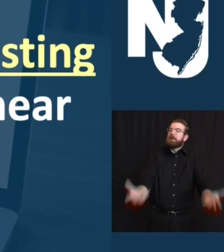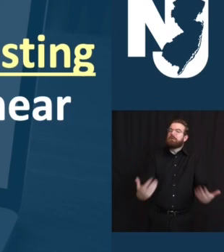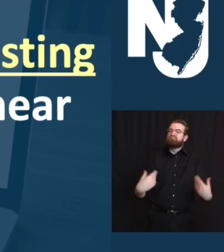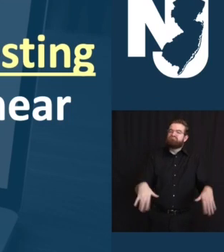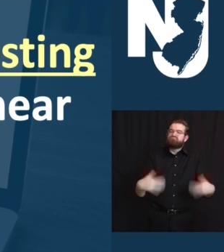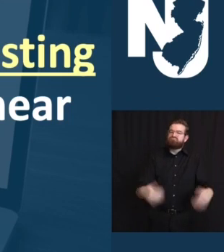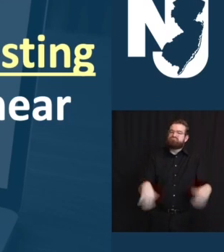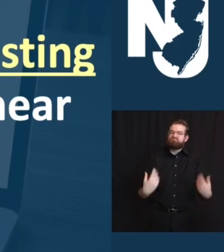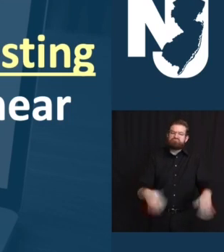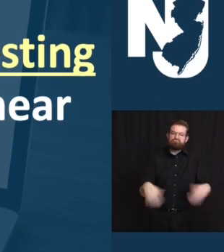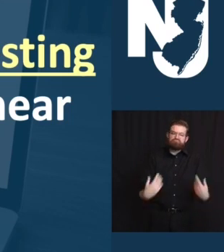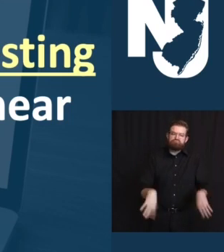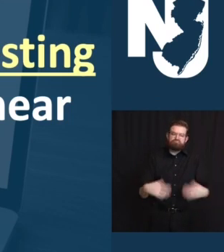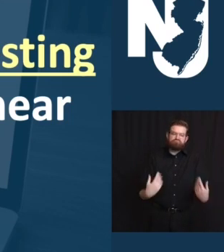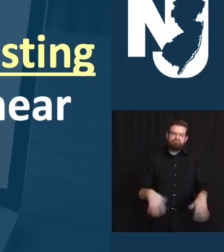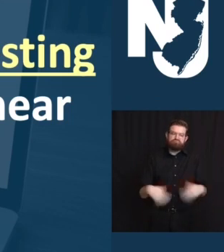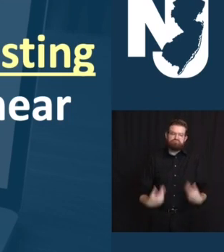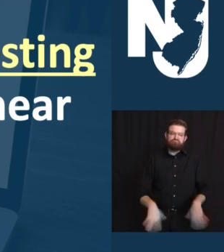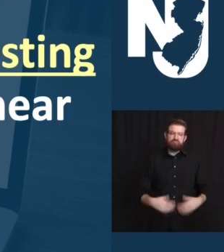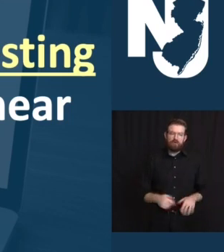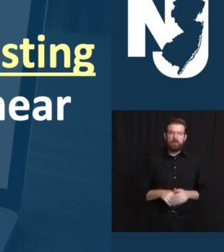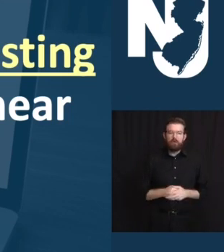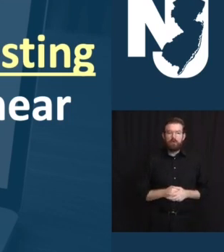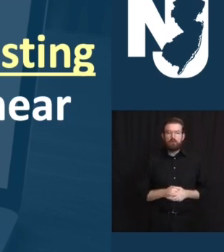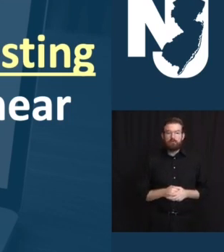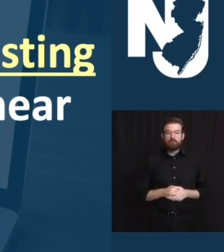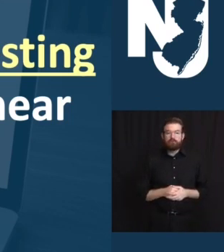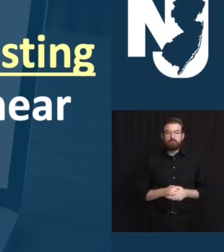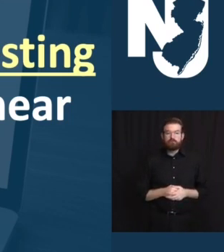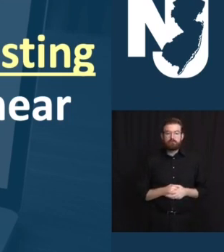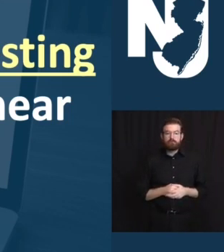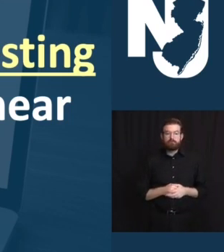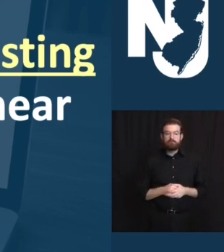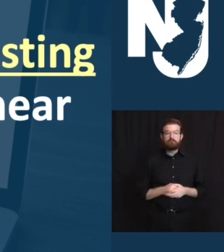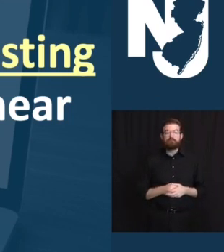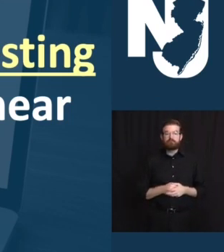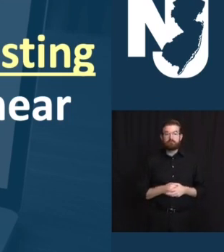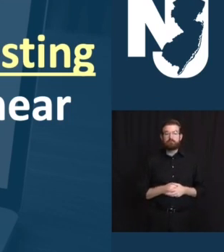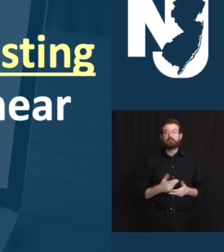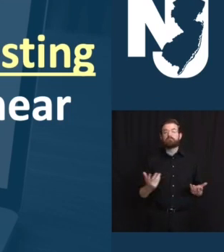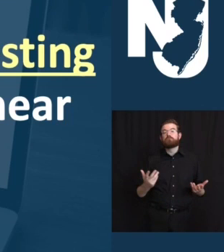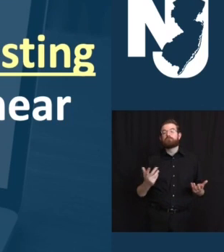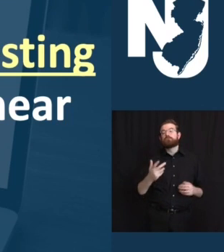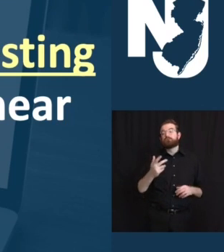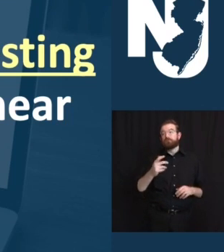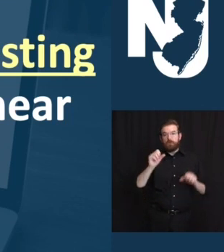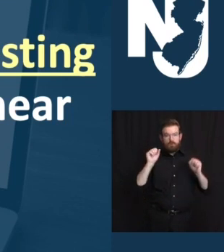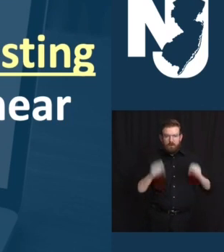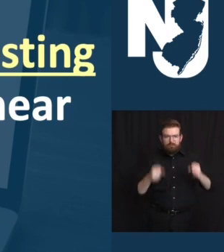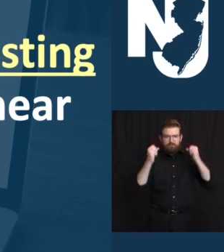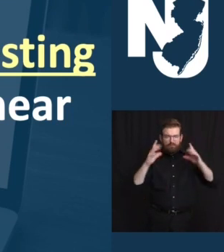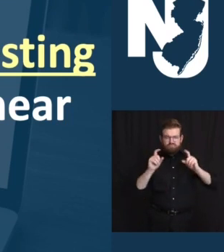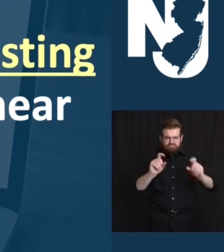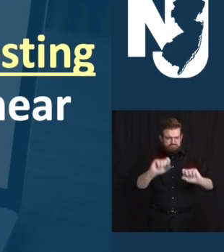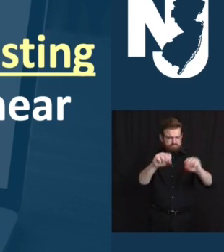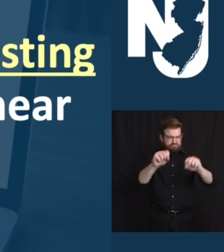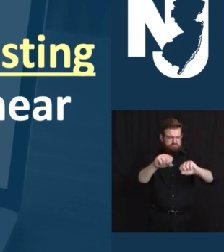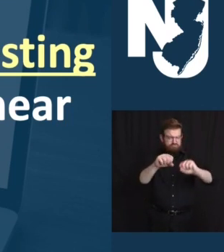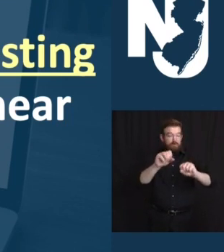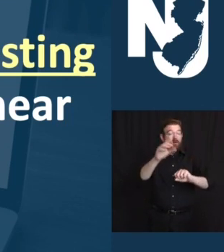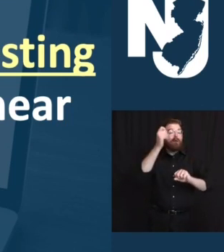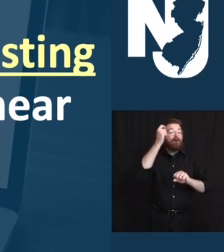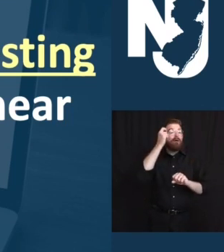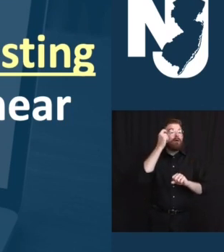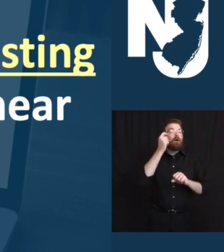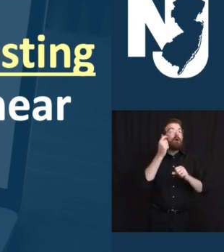itself. But it's taking longer to get your results, not from all of the labs, but from some of the labs. And I want folks to know we know that, and we're